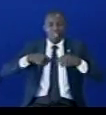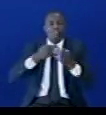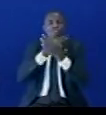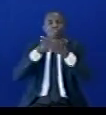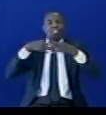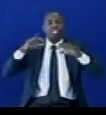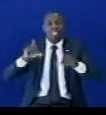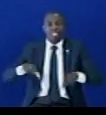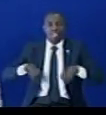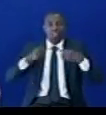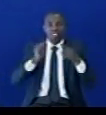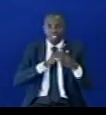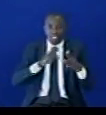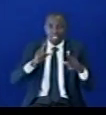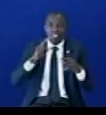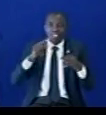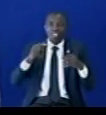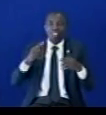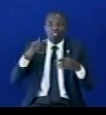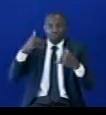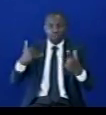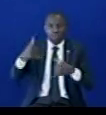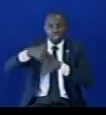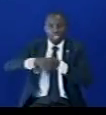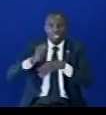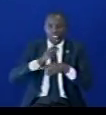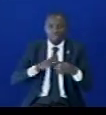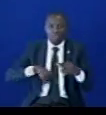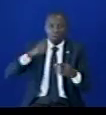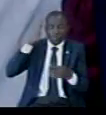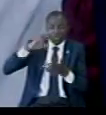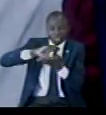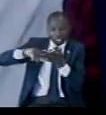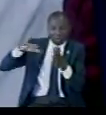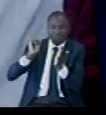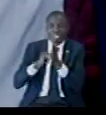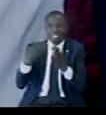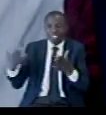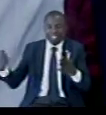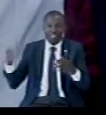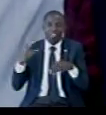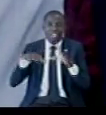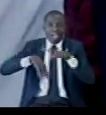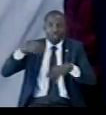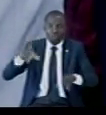life, tonight the Lord will deal with that thing.